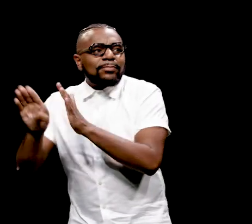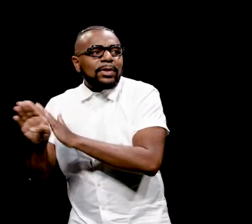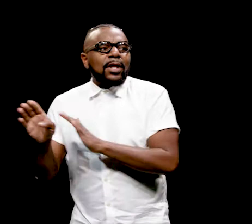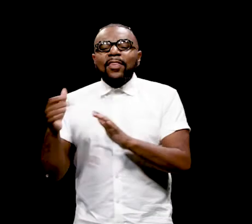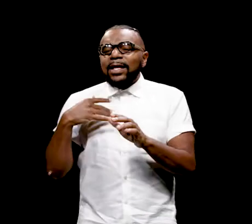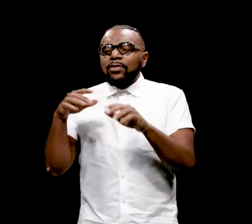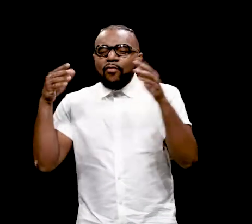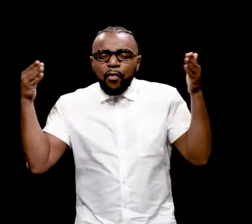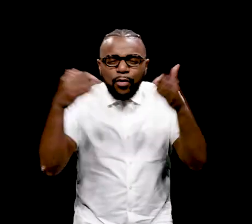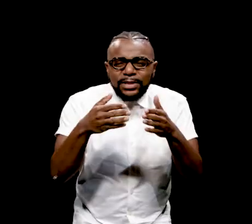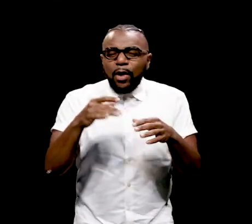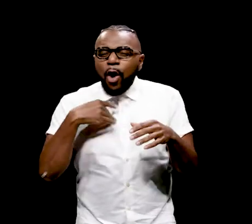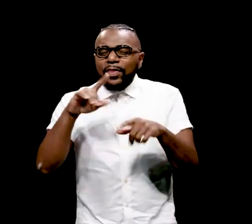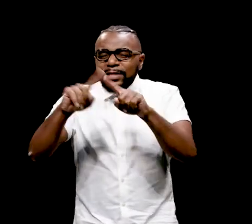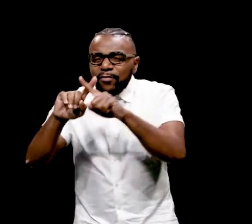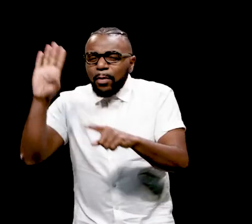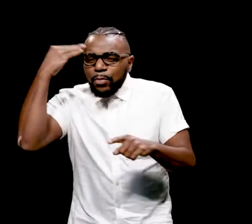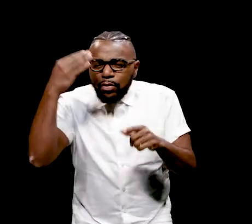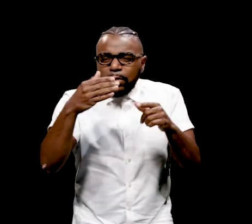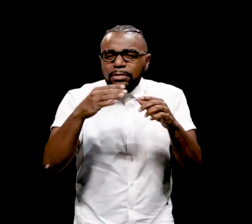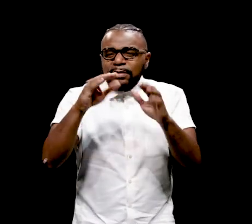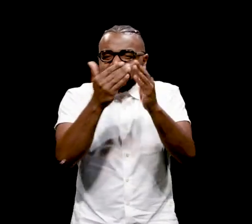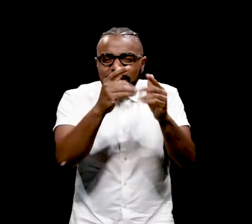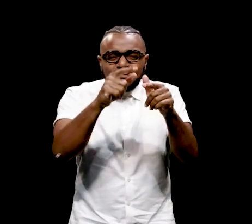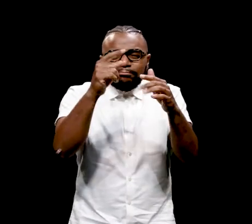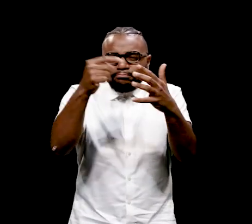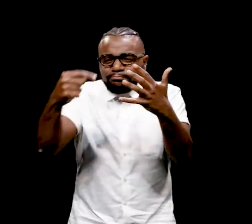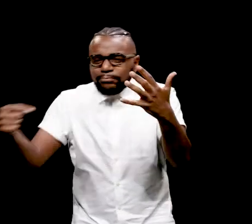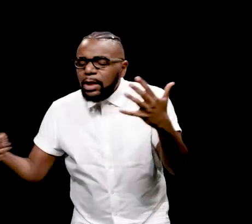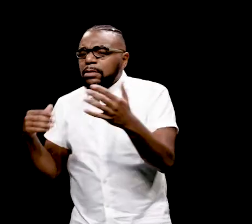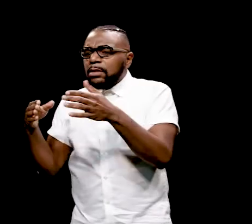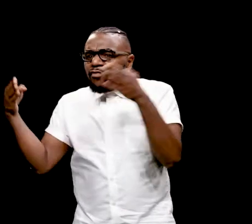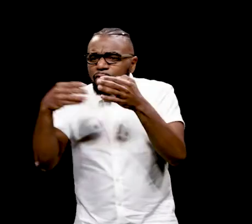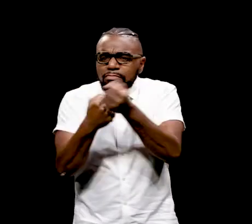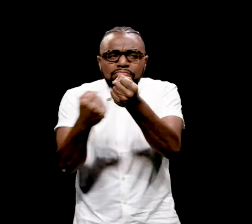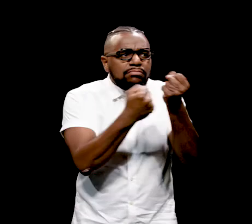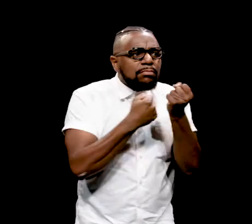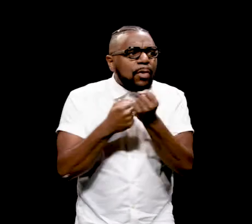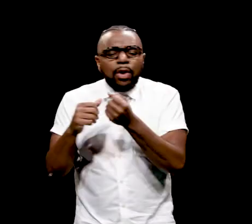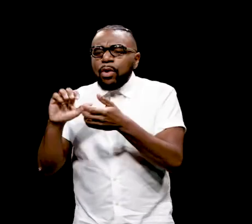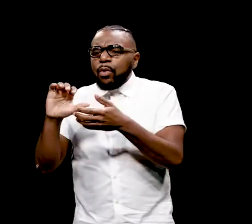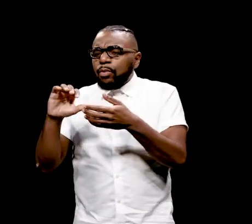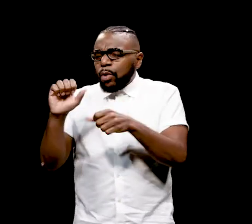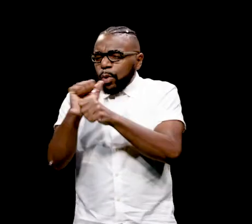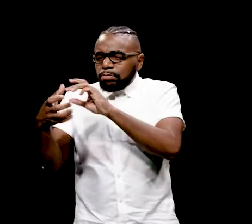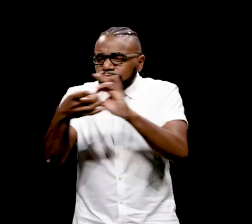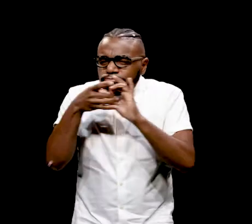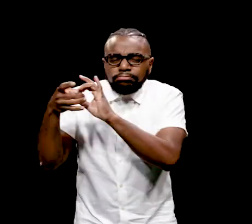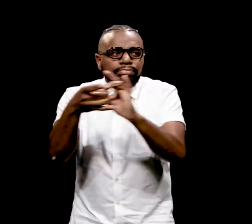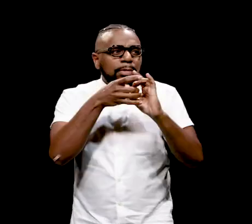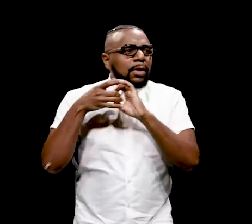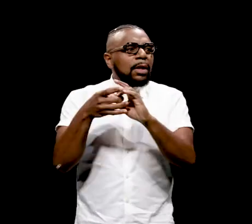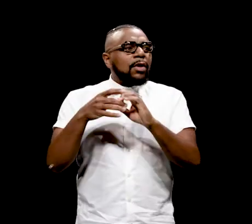of our partnerships in the city and around the region, both in the philanthropic, for-profit and nonprofit sectors,